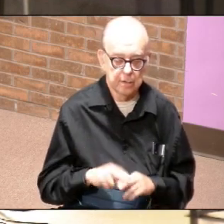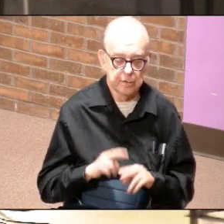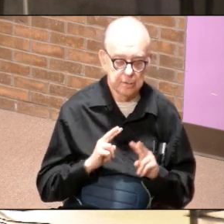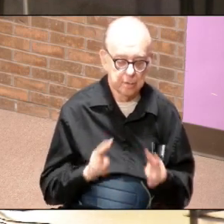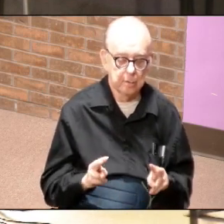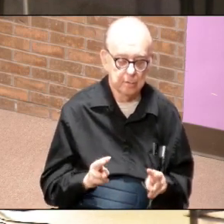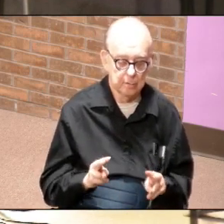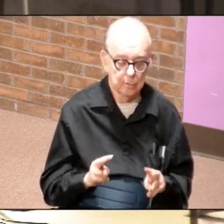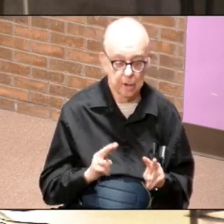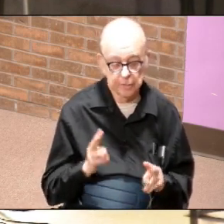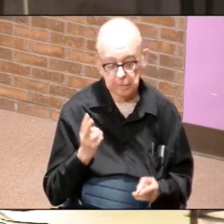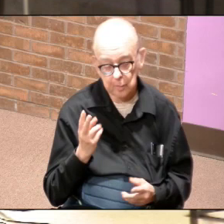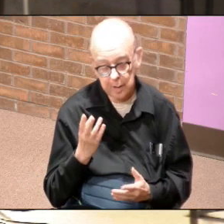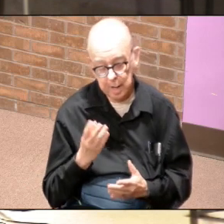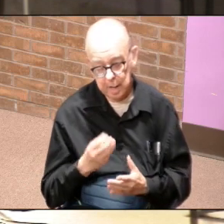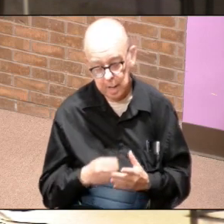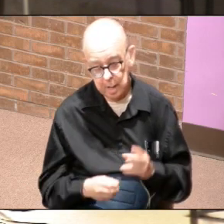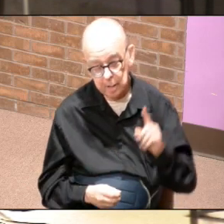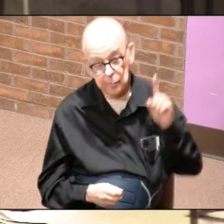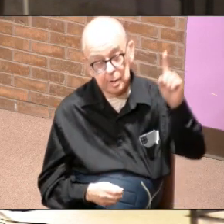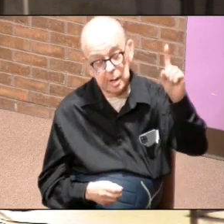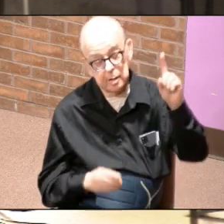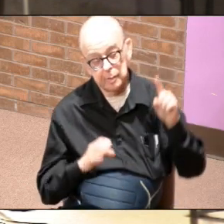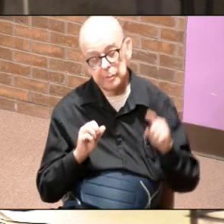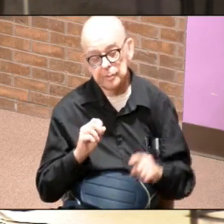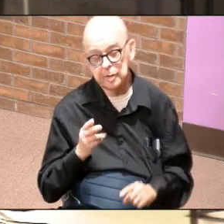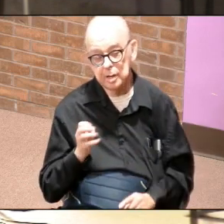them just coming out of the chimney,